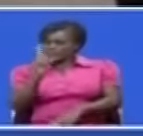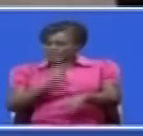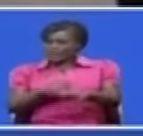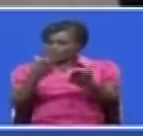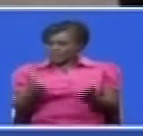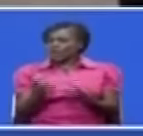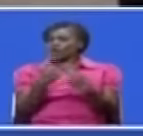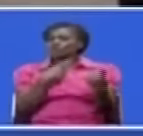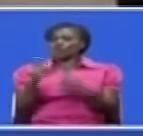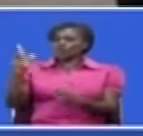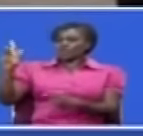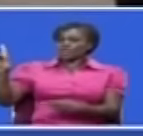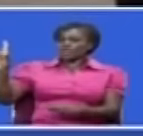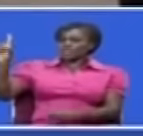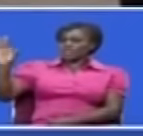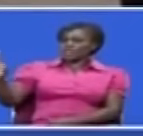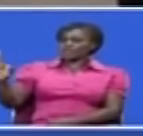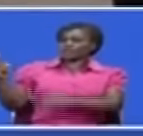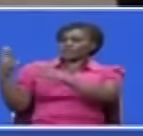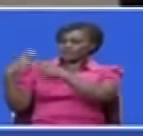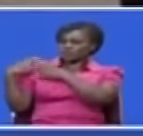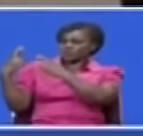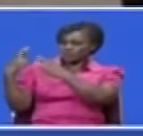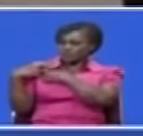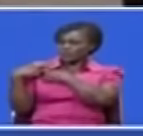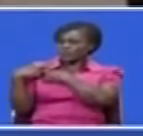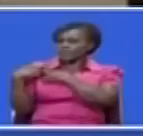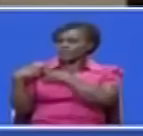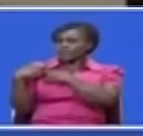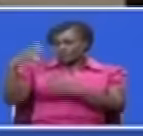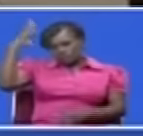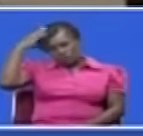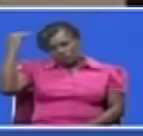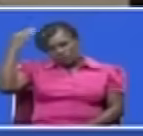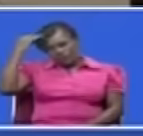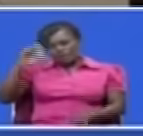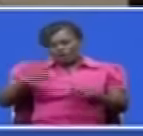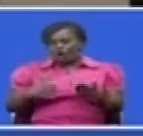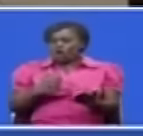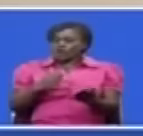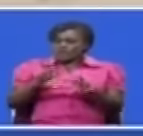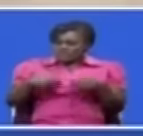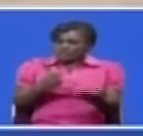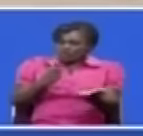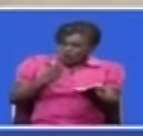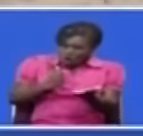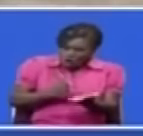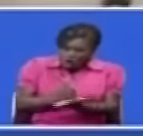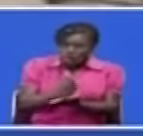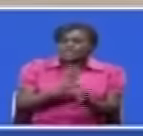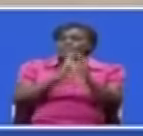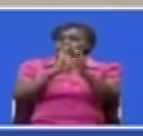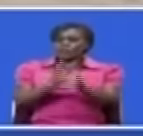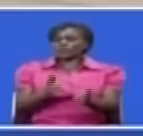then to talk about the KDF's role in Somalia and perhaps give an honest assessment of what has been